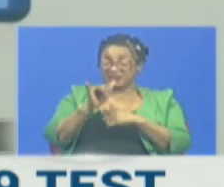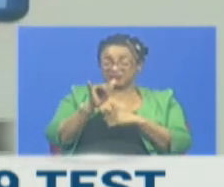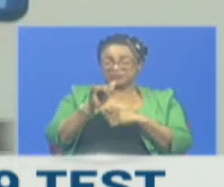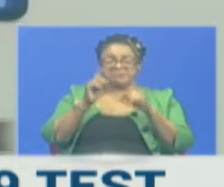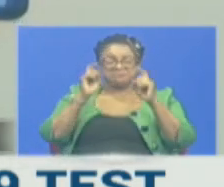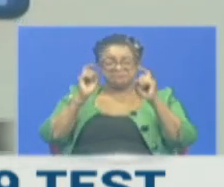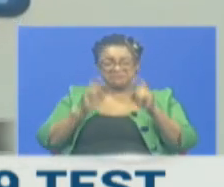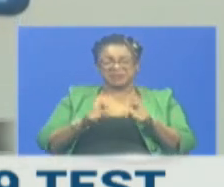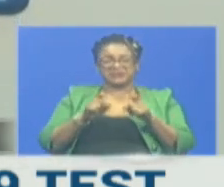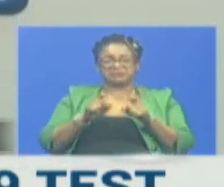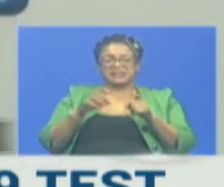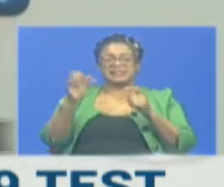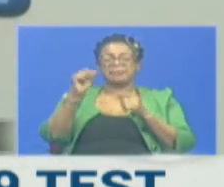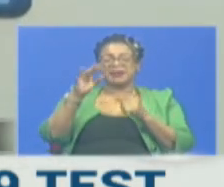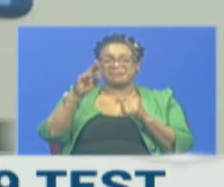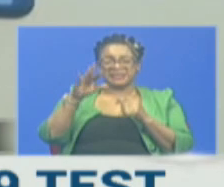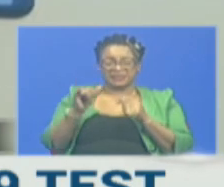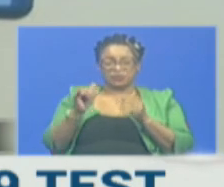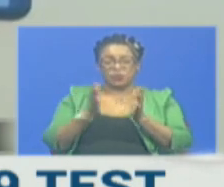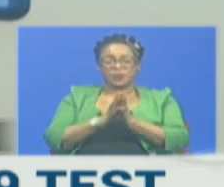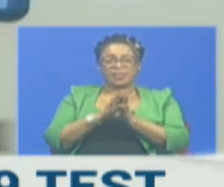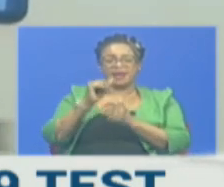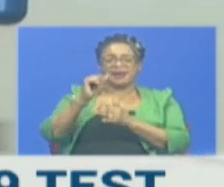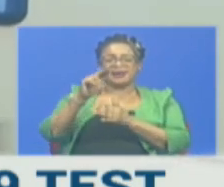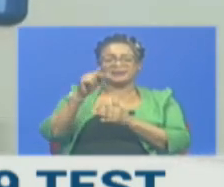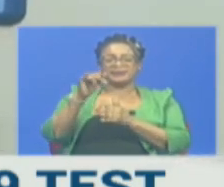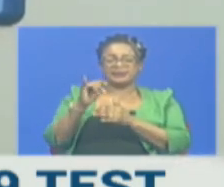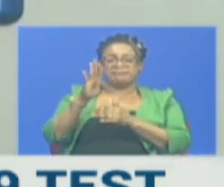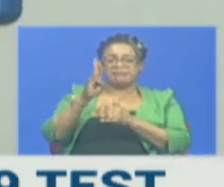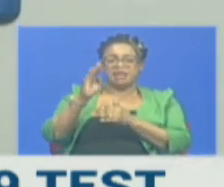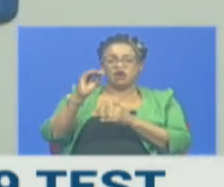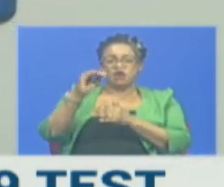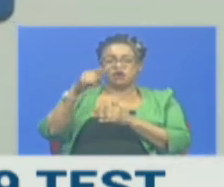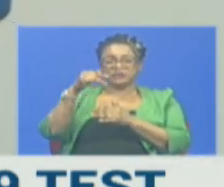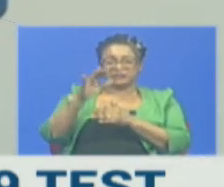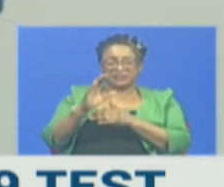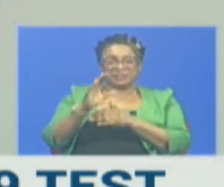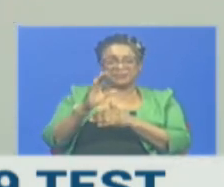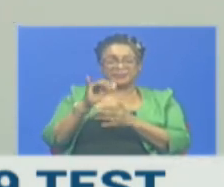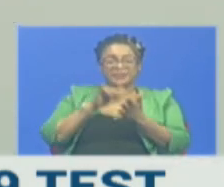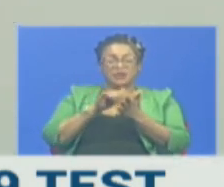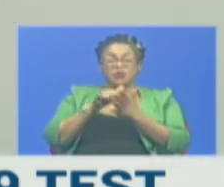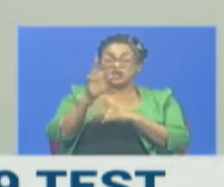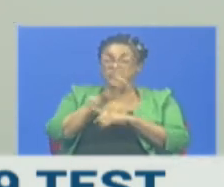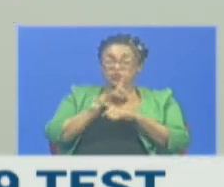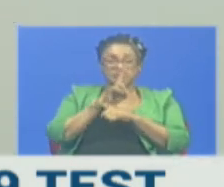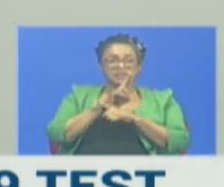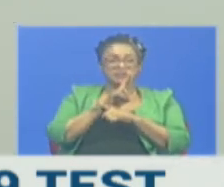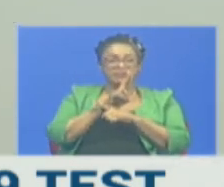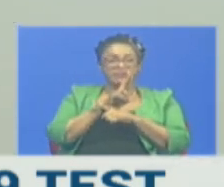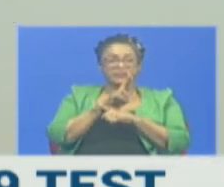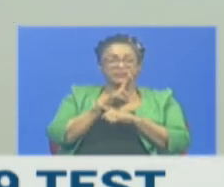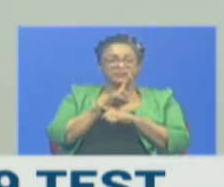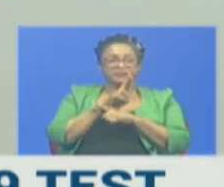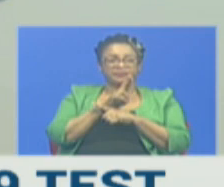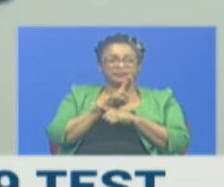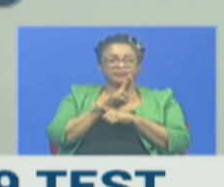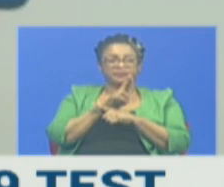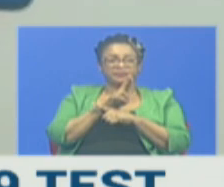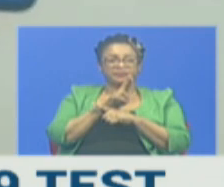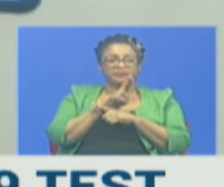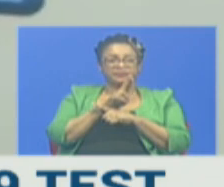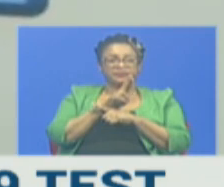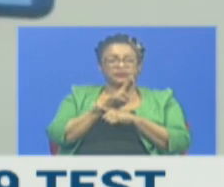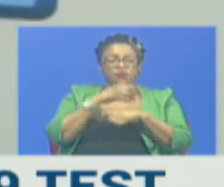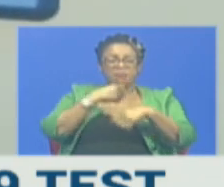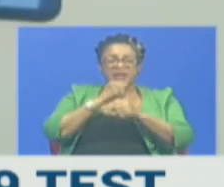be supplemented with antibiotics. These antibiotics that we are using, it is to suppress